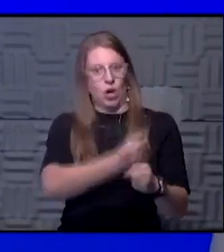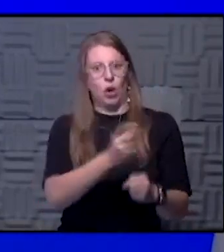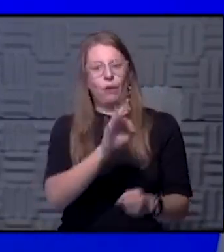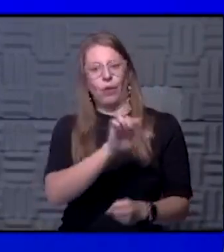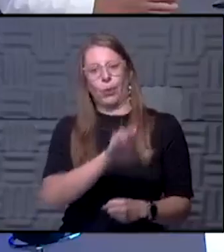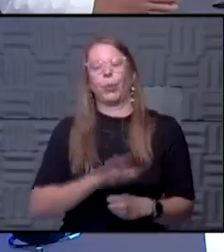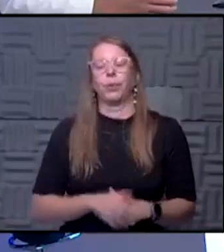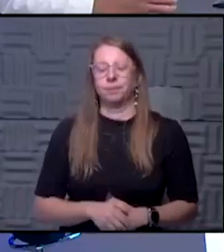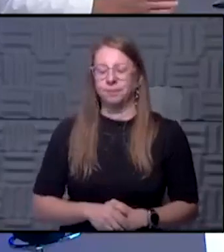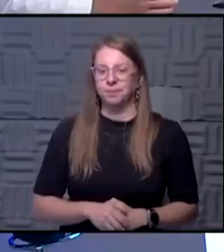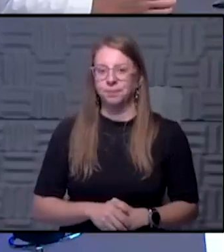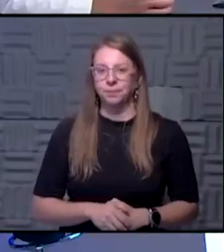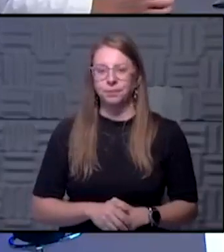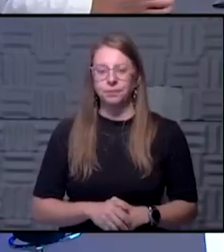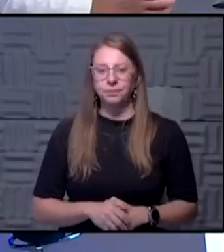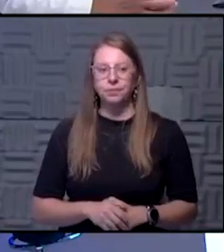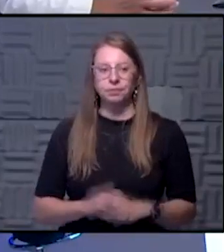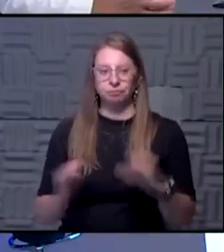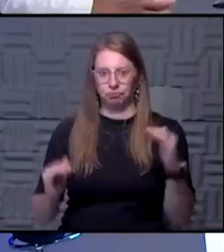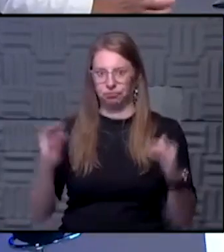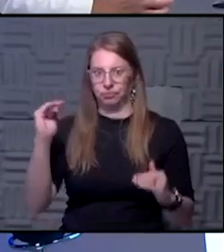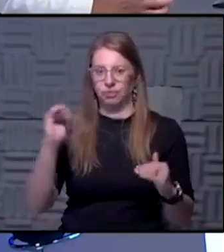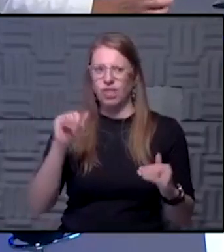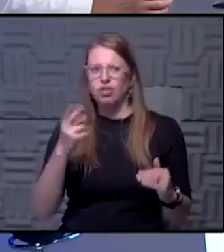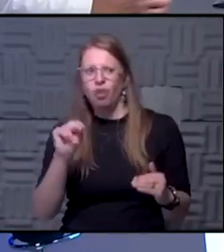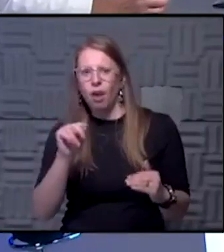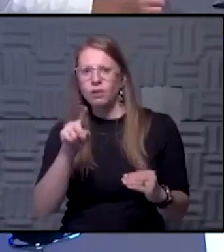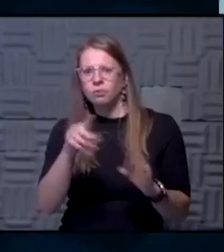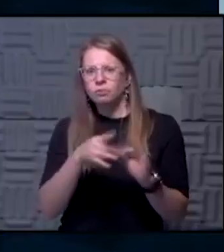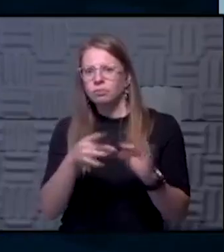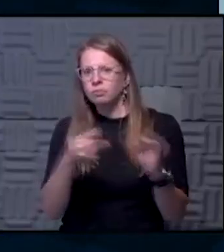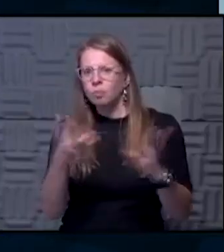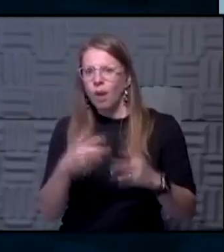influenza. Yeah. John, what would you say?